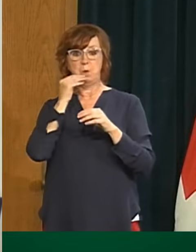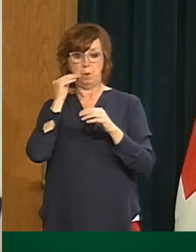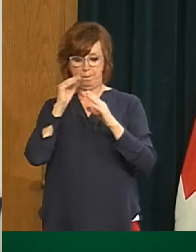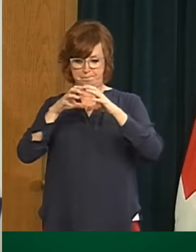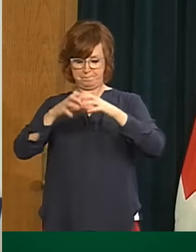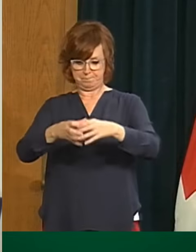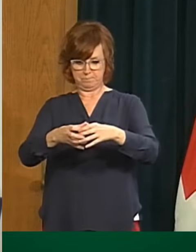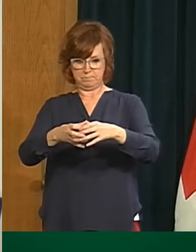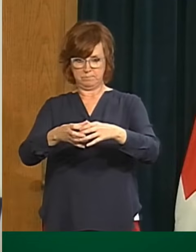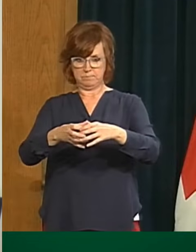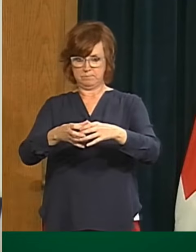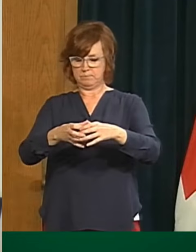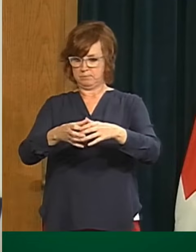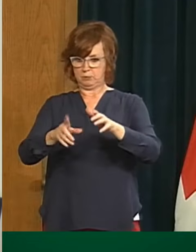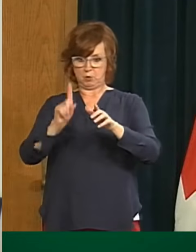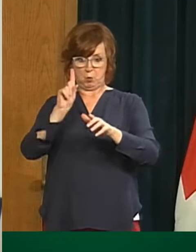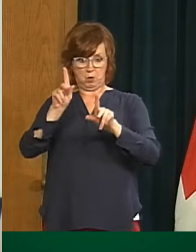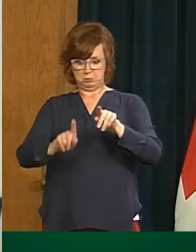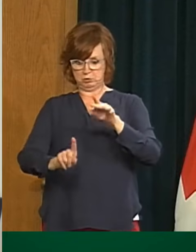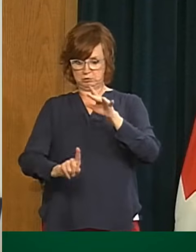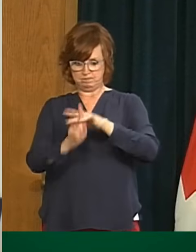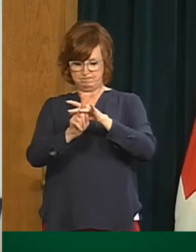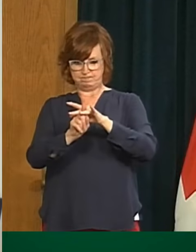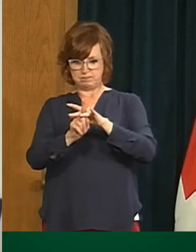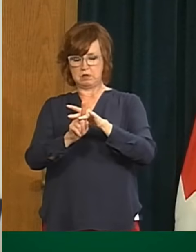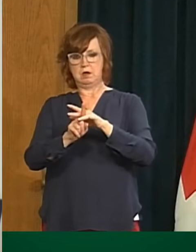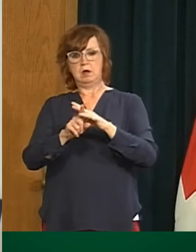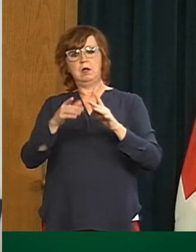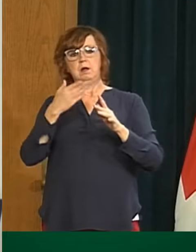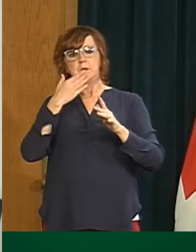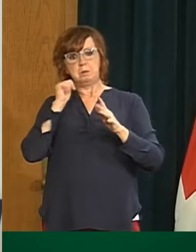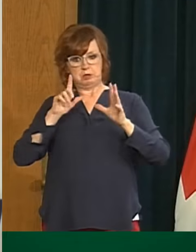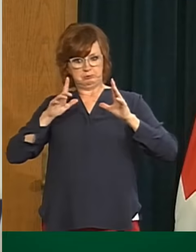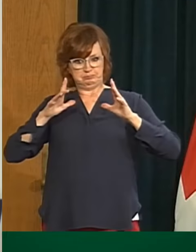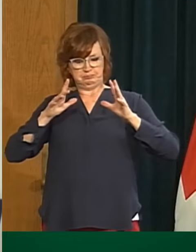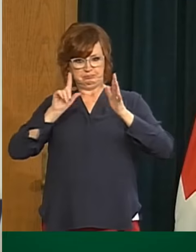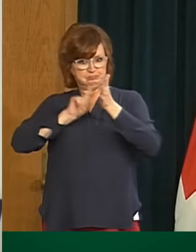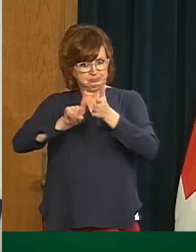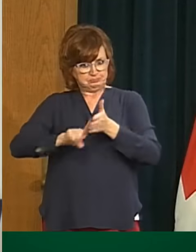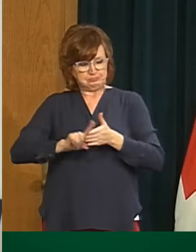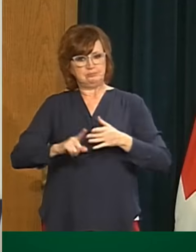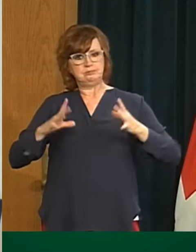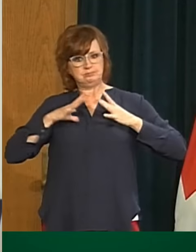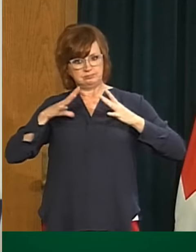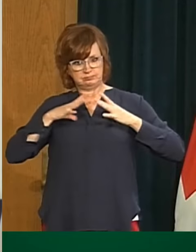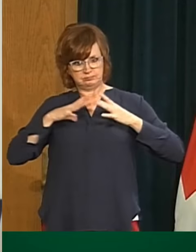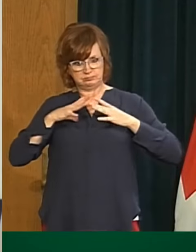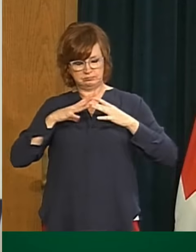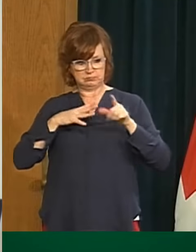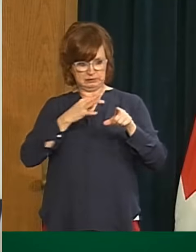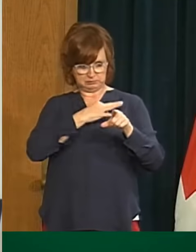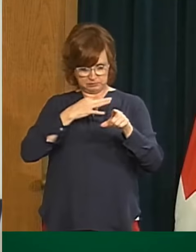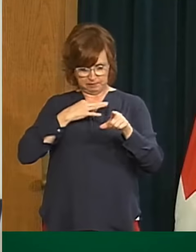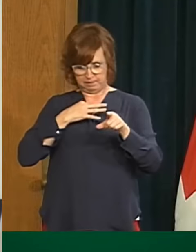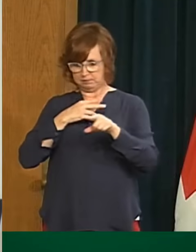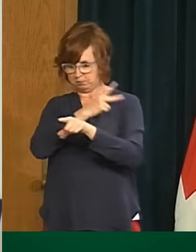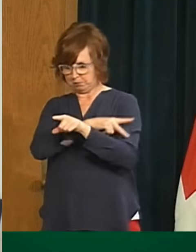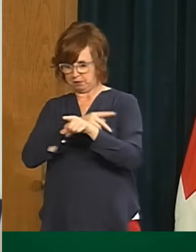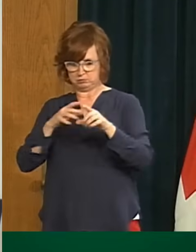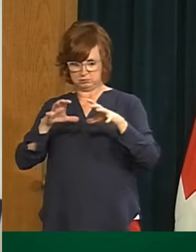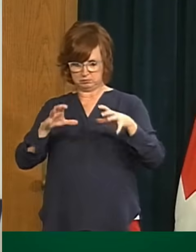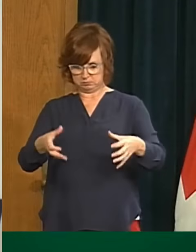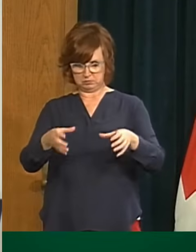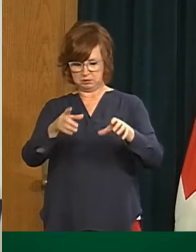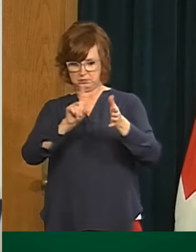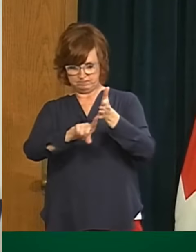to understand who is maybe asymptomatic and infectious, so you can separate staff and who are sick versus who are not sick, and same